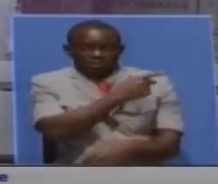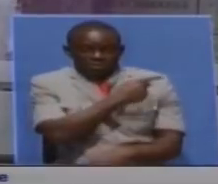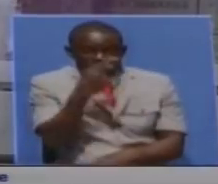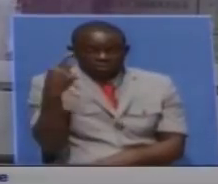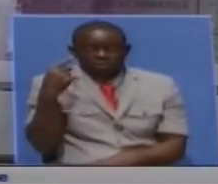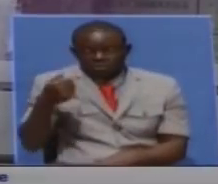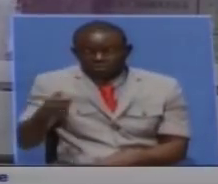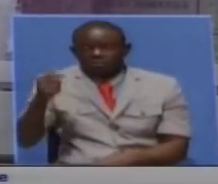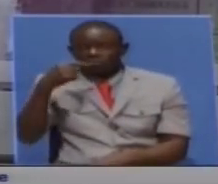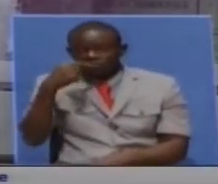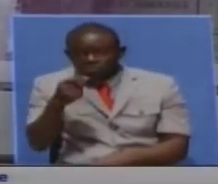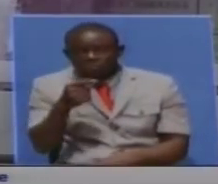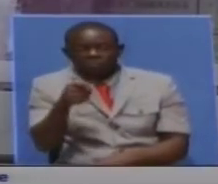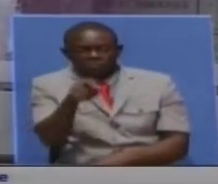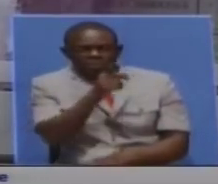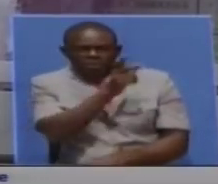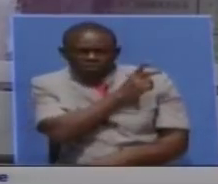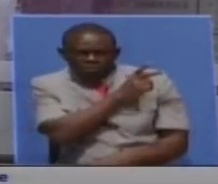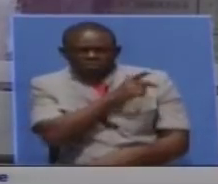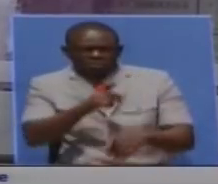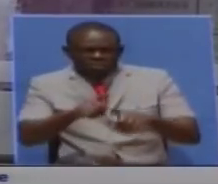law enforcement agencies.